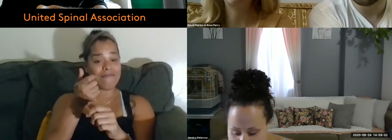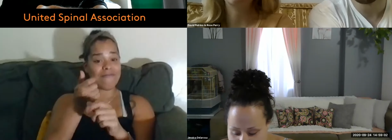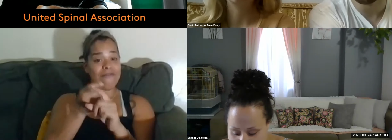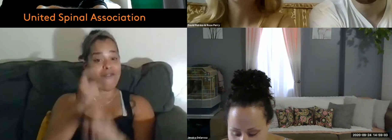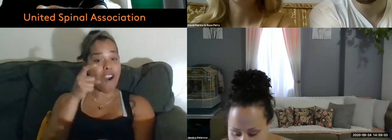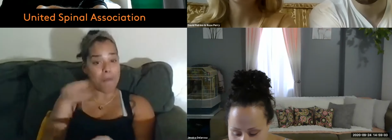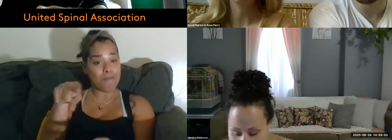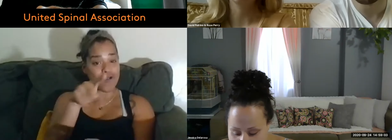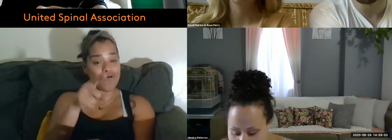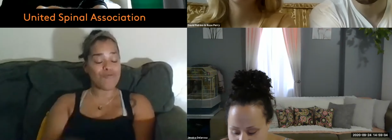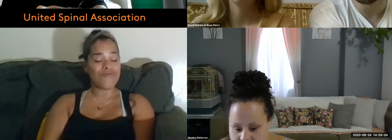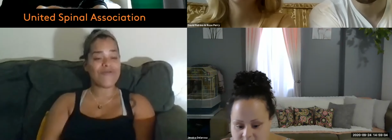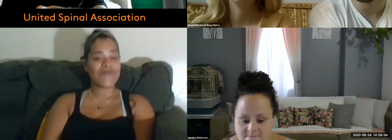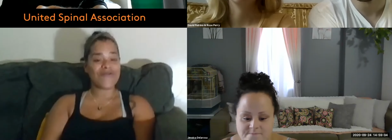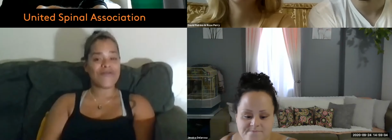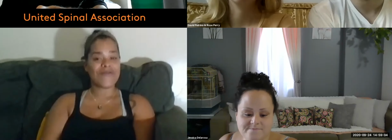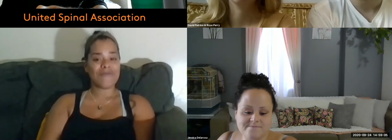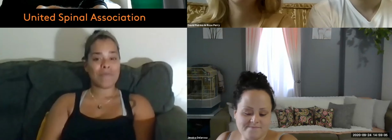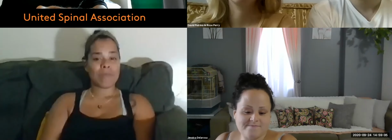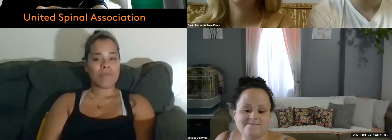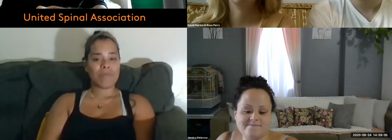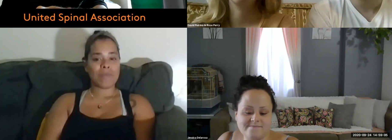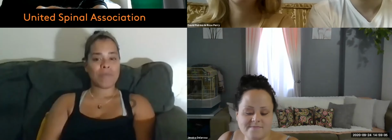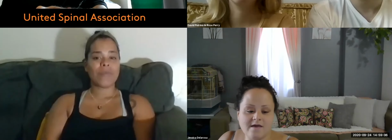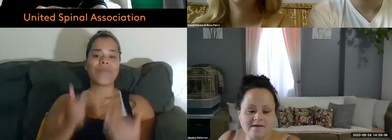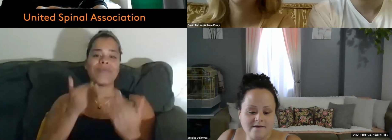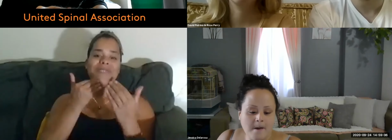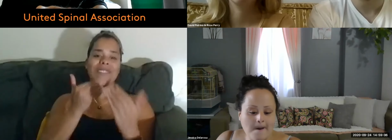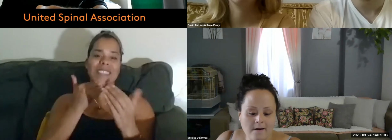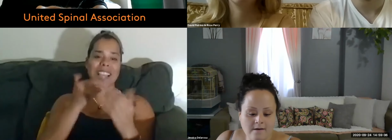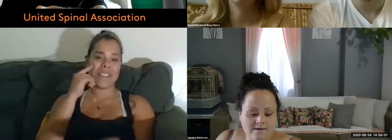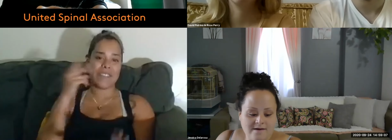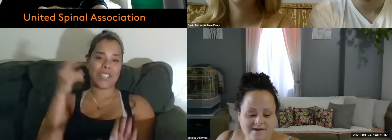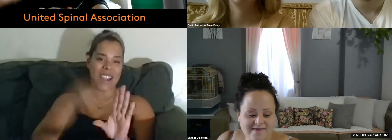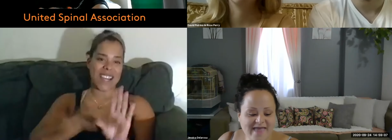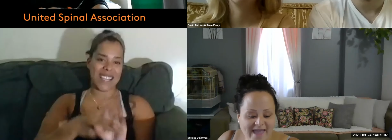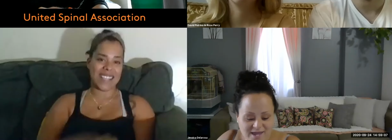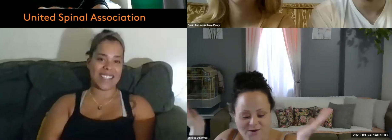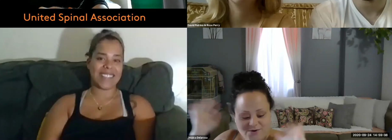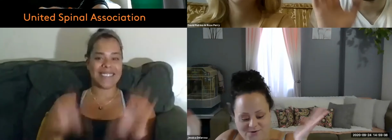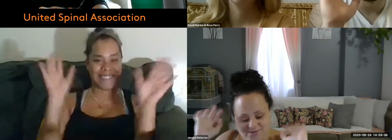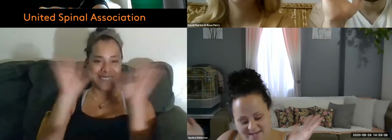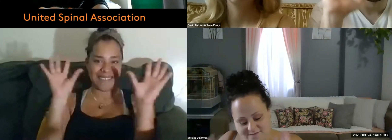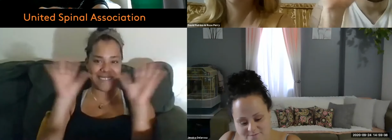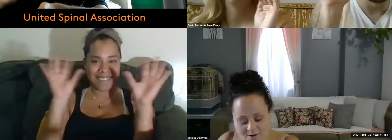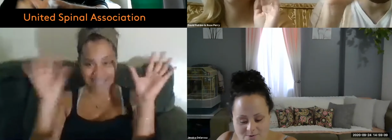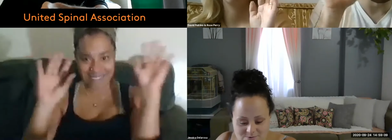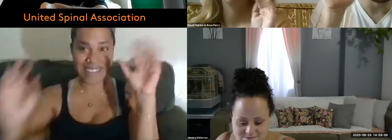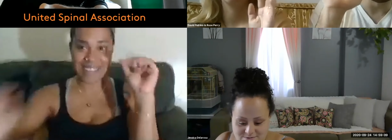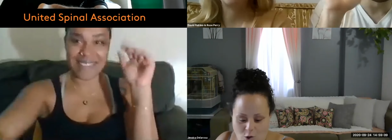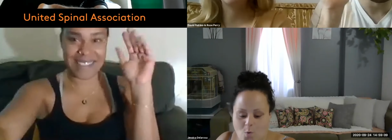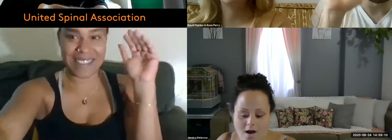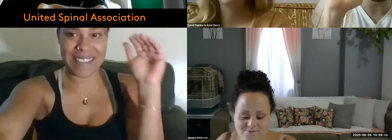too. Yeah, yep. Thank you, everyone, for joining. Thank you, David and